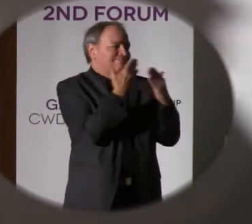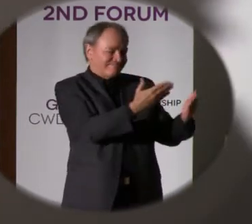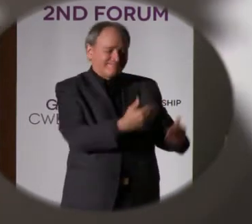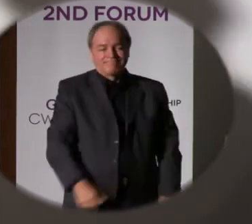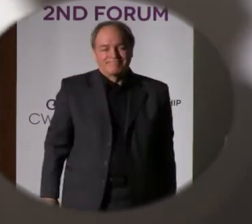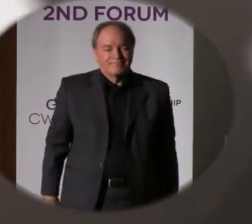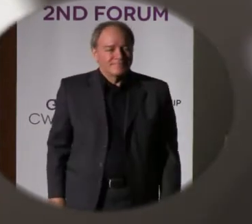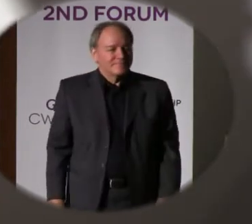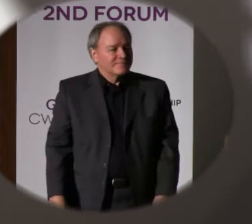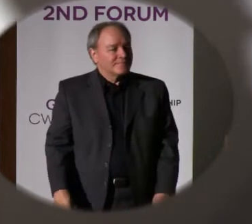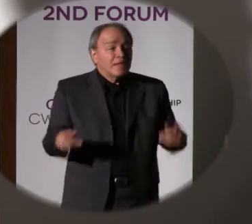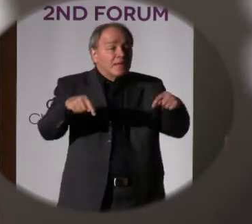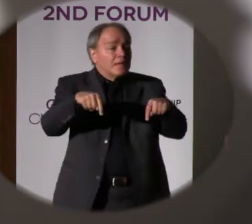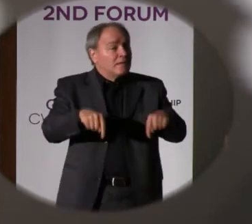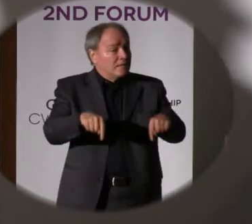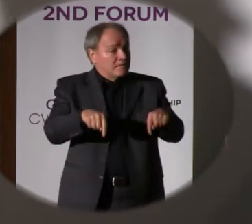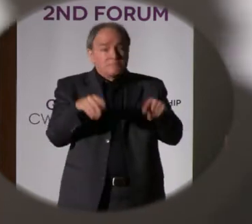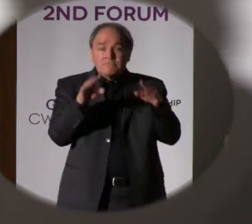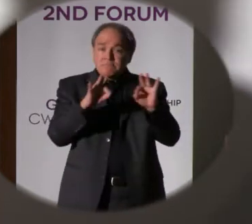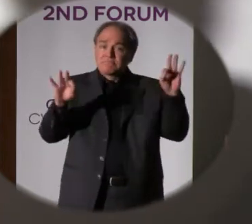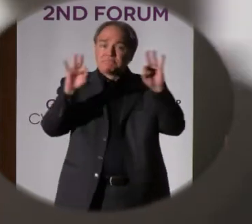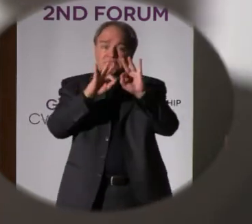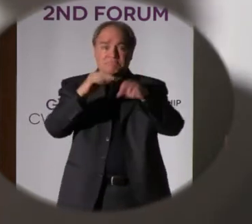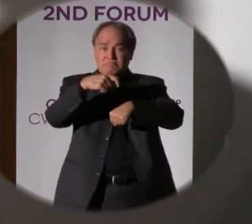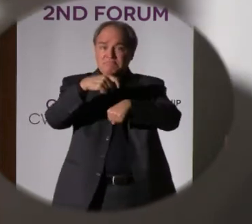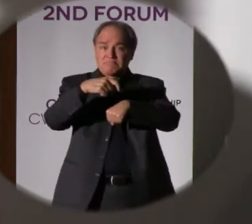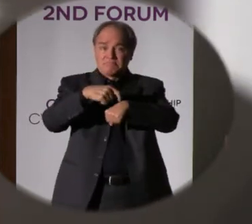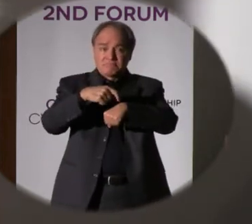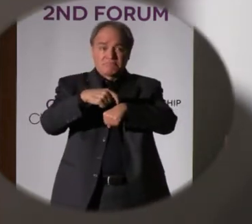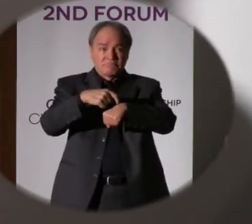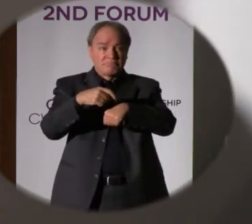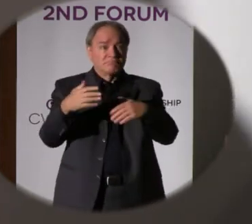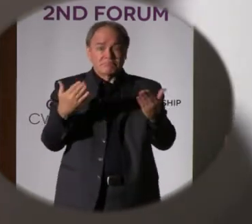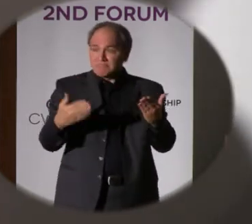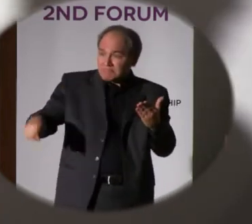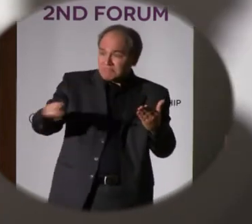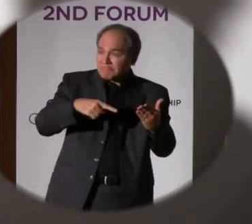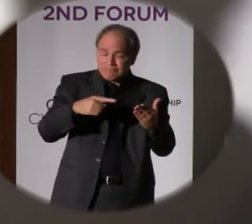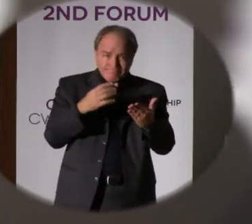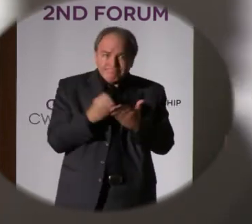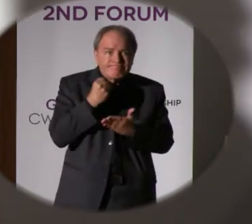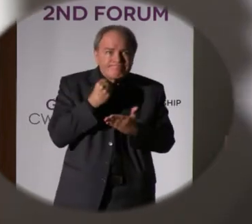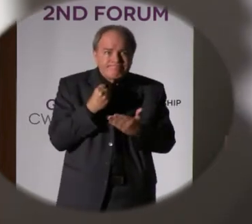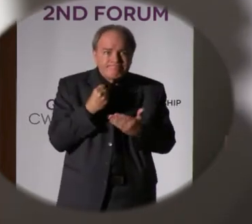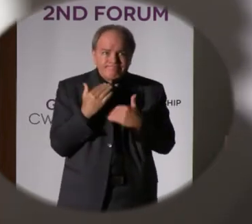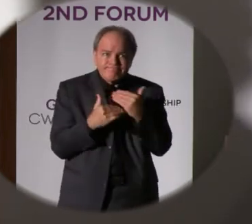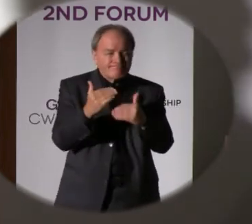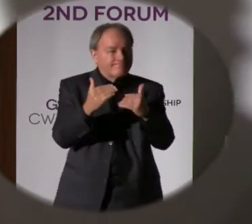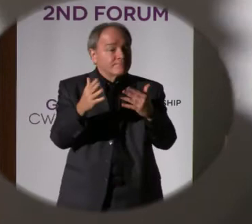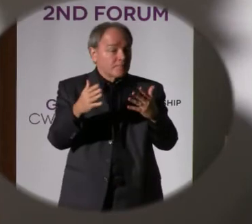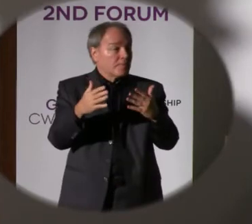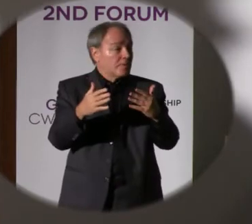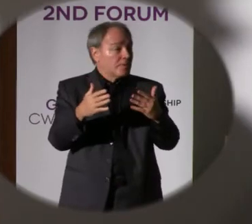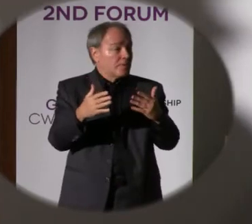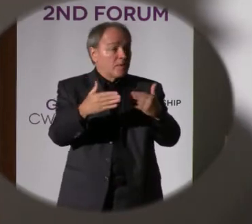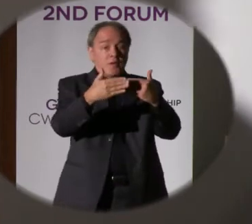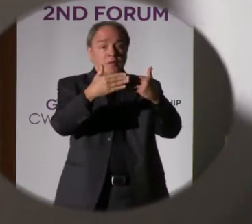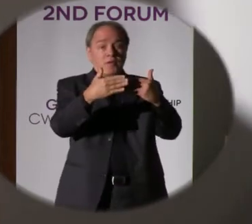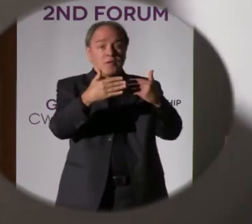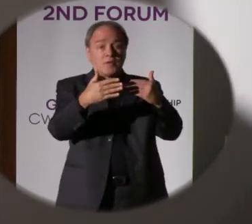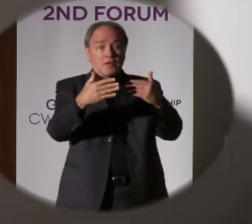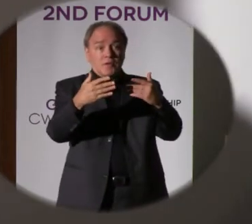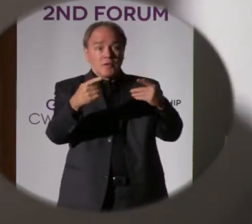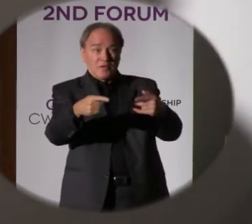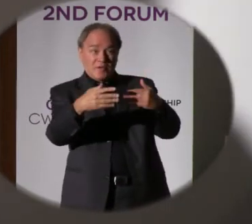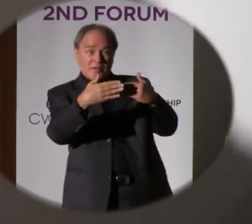this defining moment in time when we have the post 2015 development